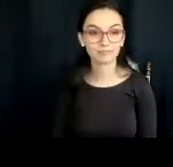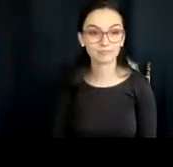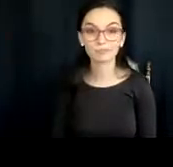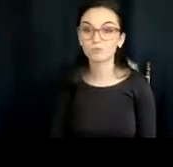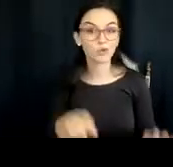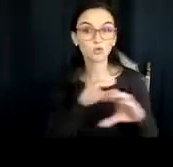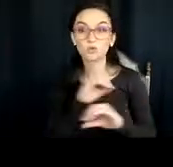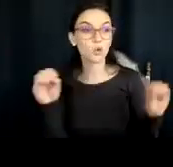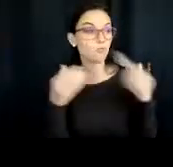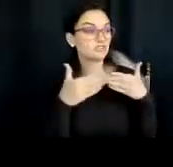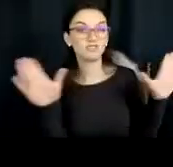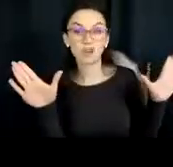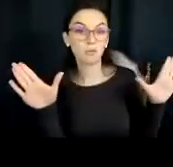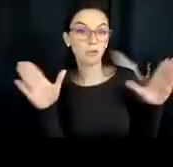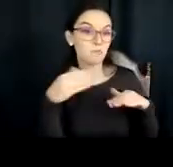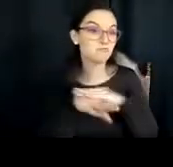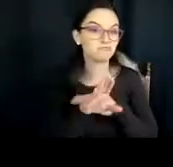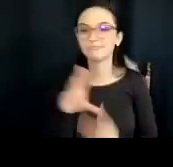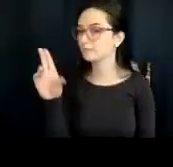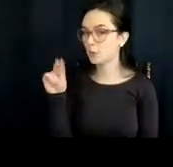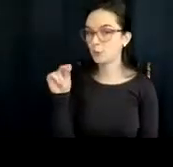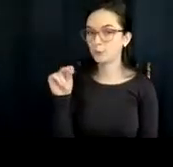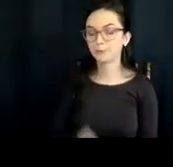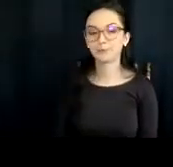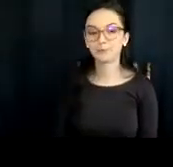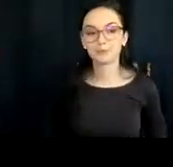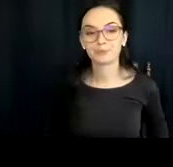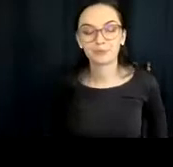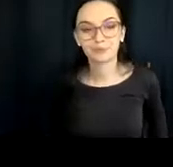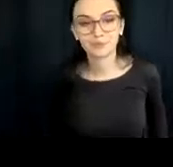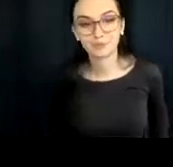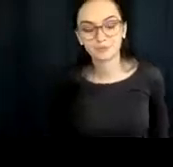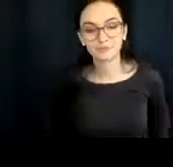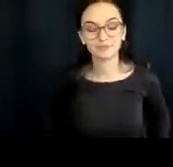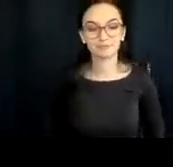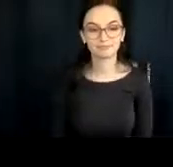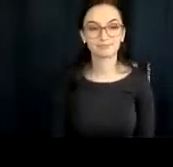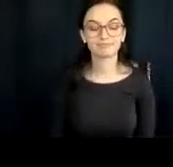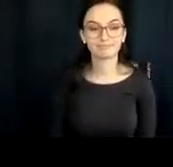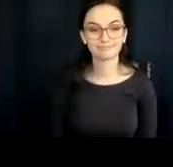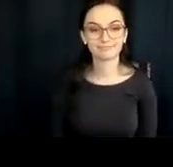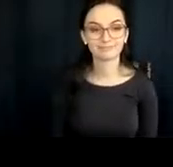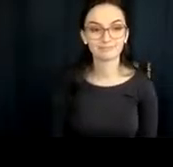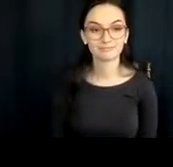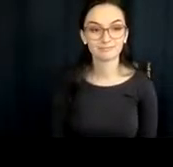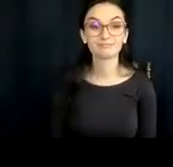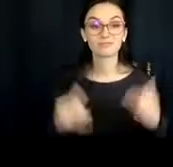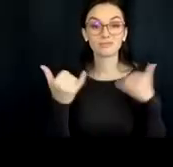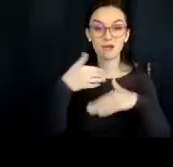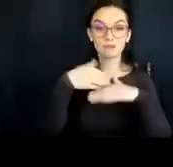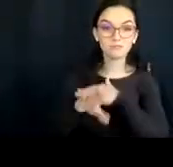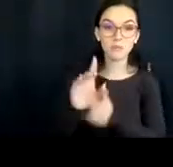No. Okay, so we're out on the concourse. So we just climbed those stairs, walked through this